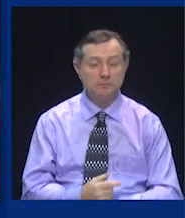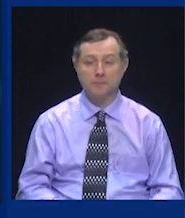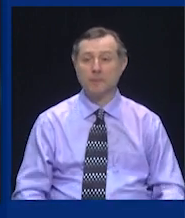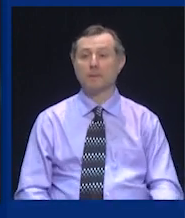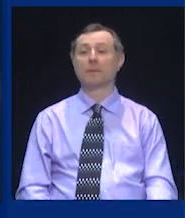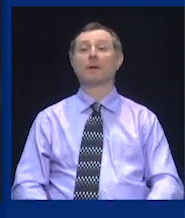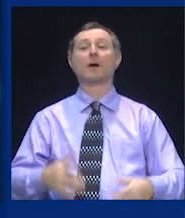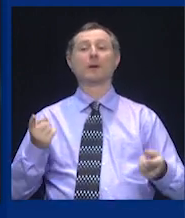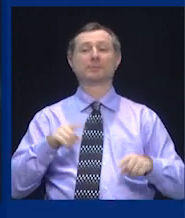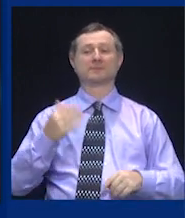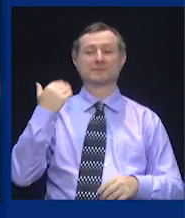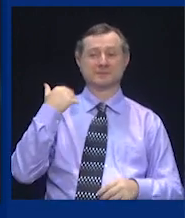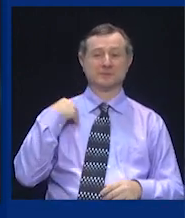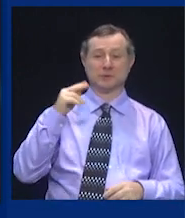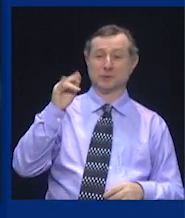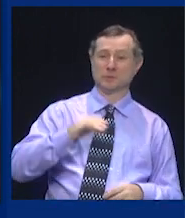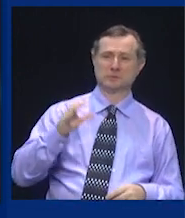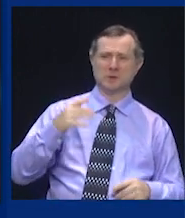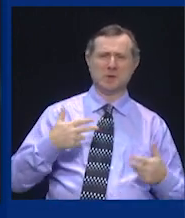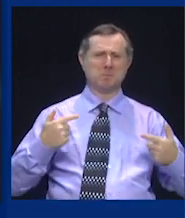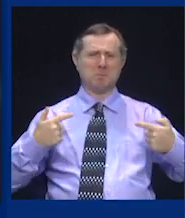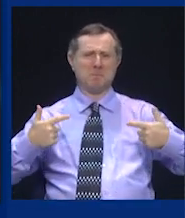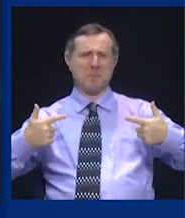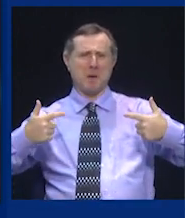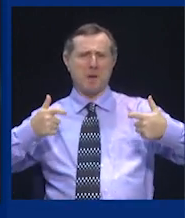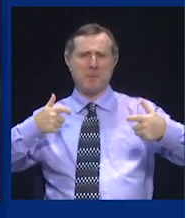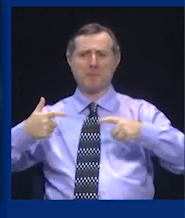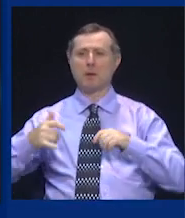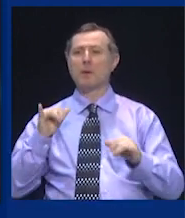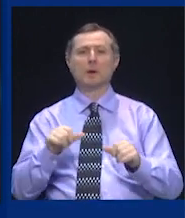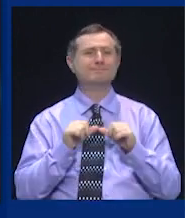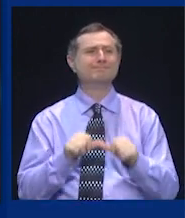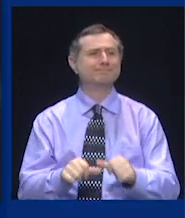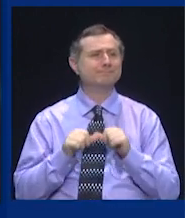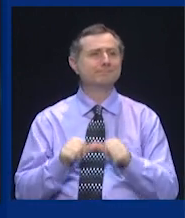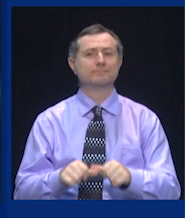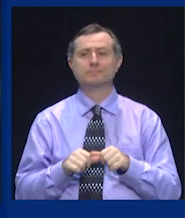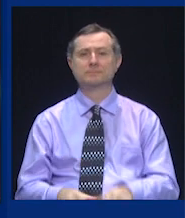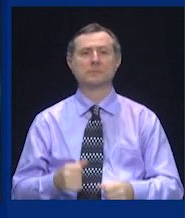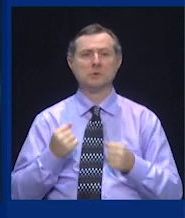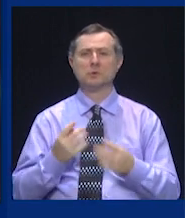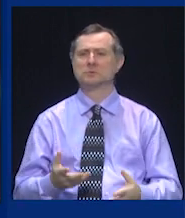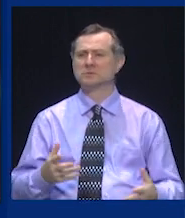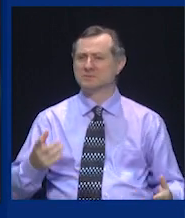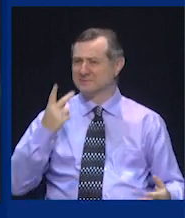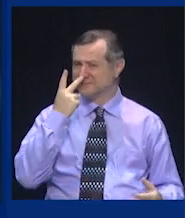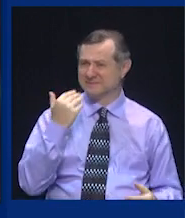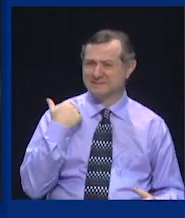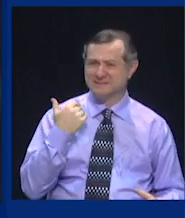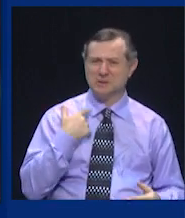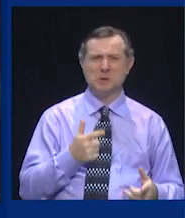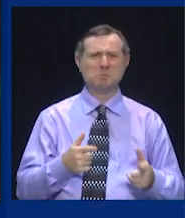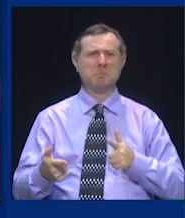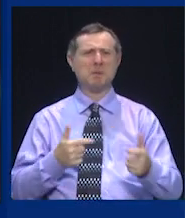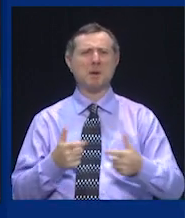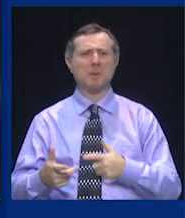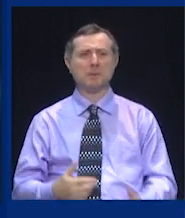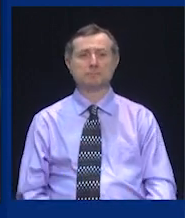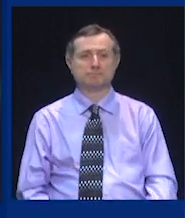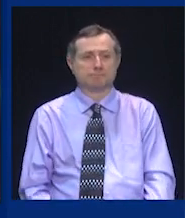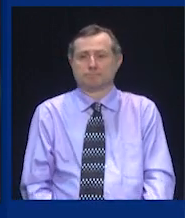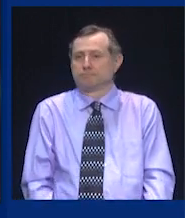York shootings, which are just continuing and getting worse. And we saw it over the weekend. It is